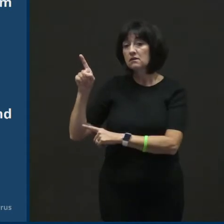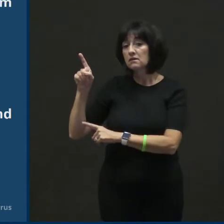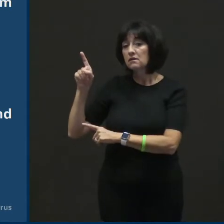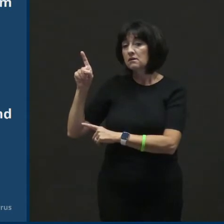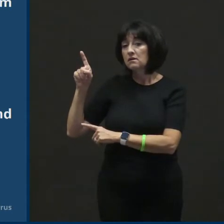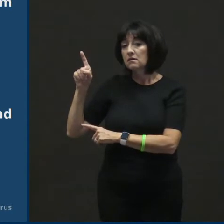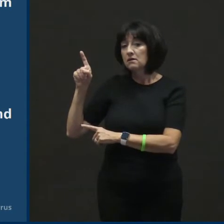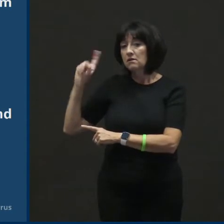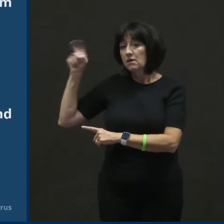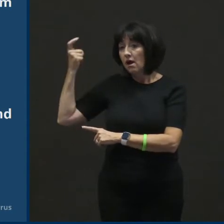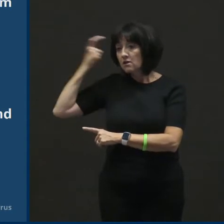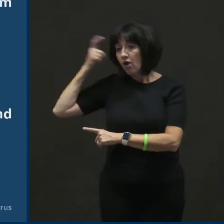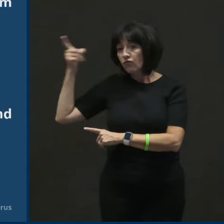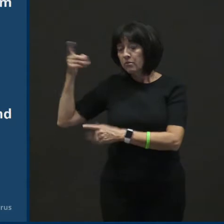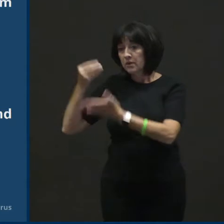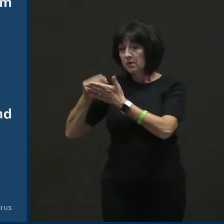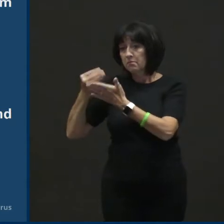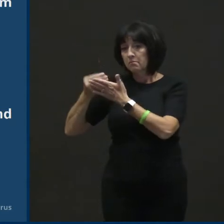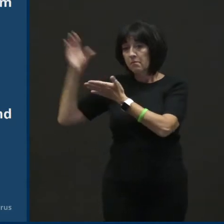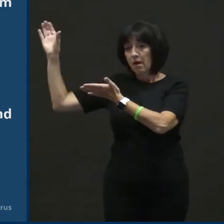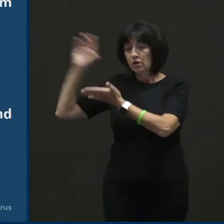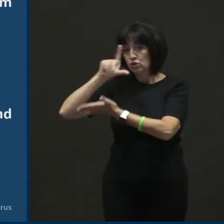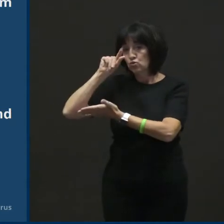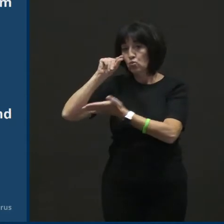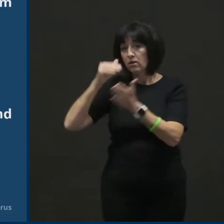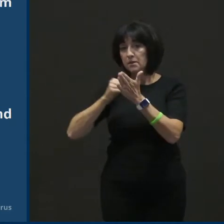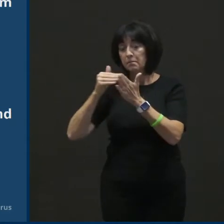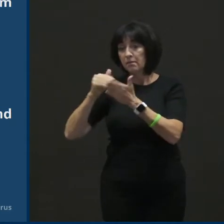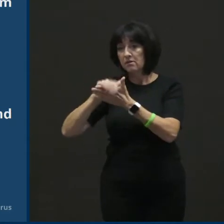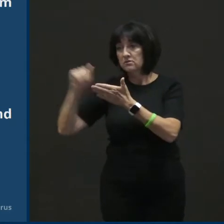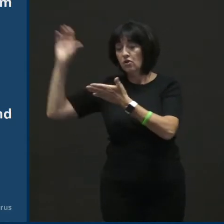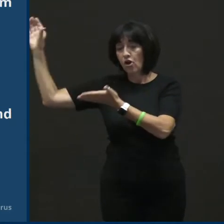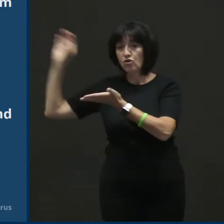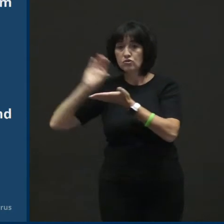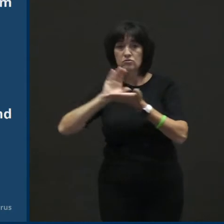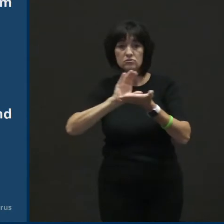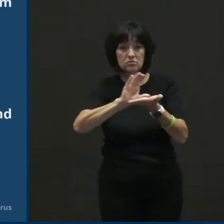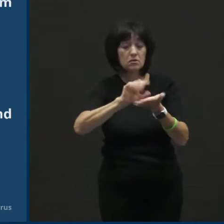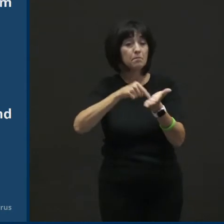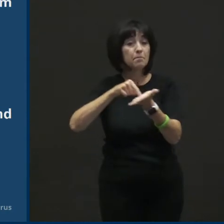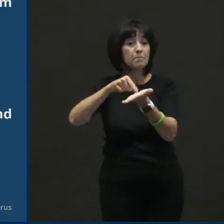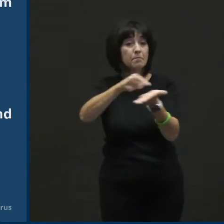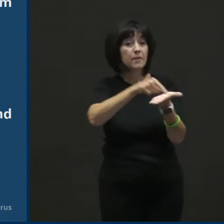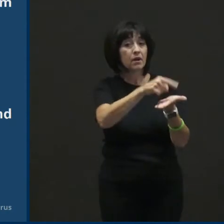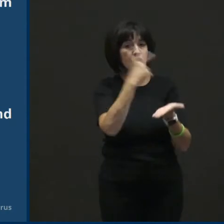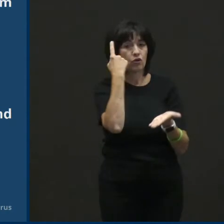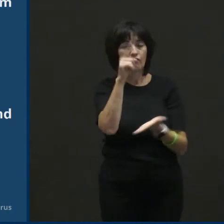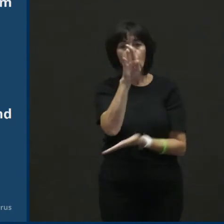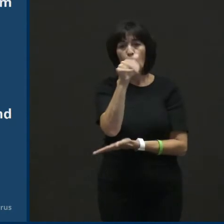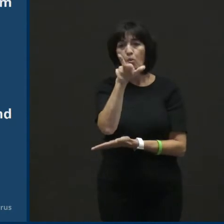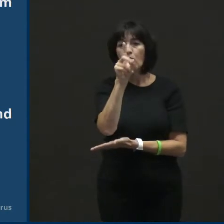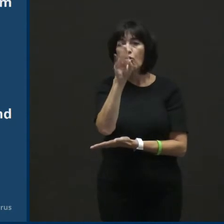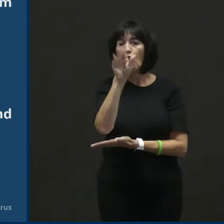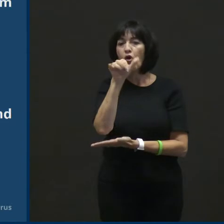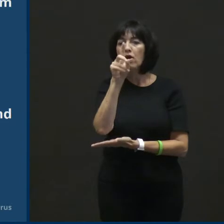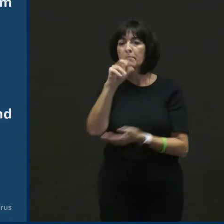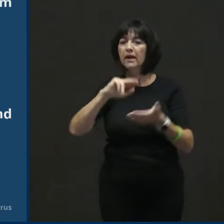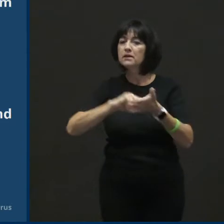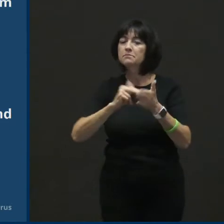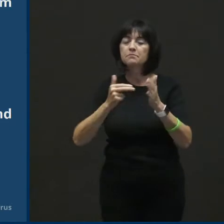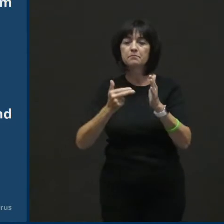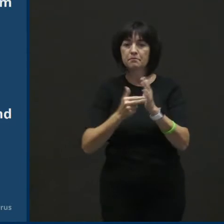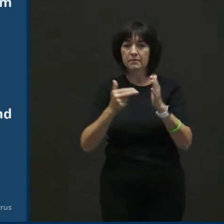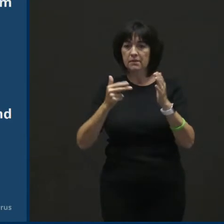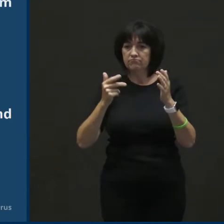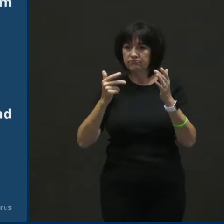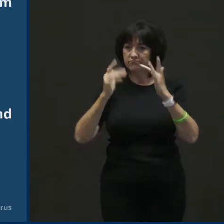to expand and improve our broadband infrastructure and subsidize